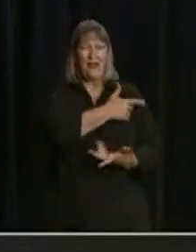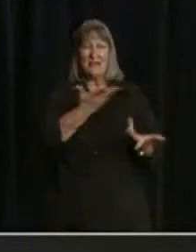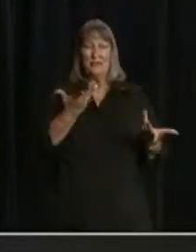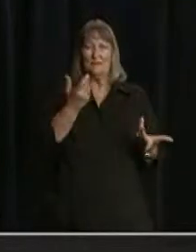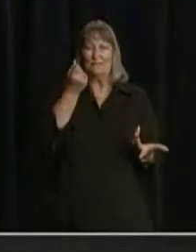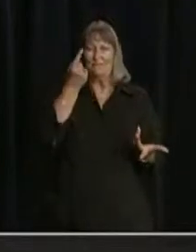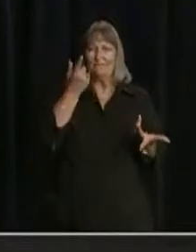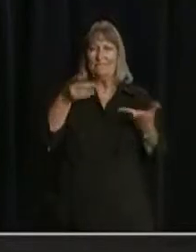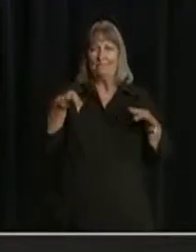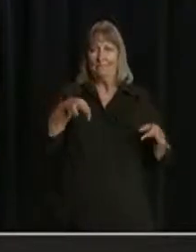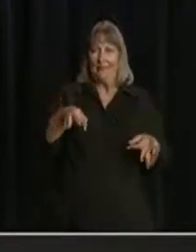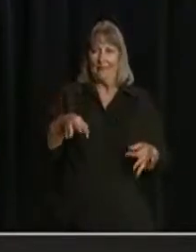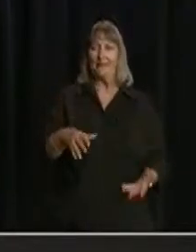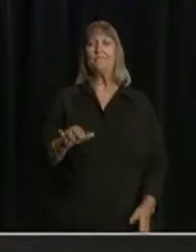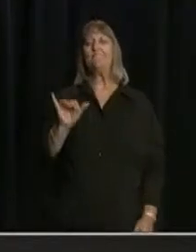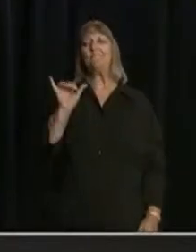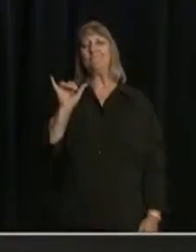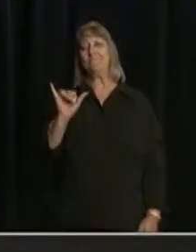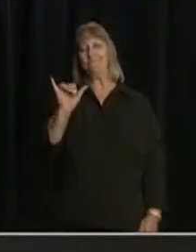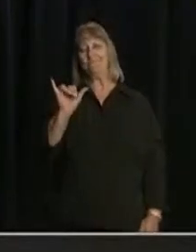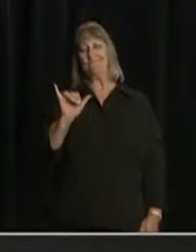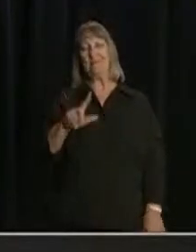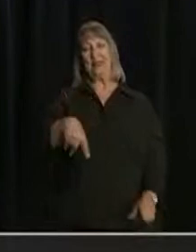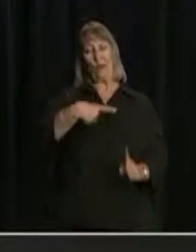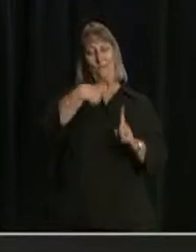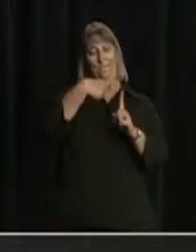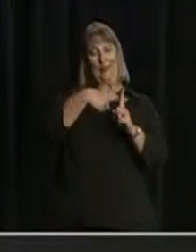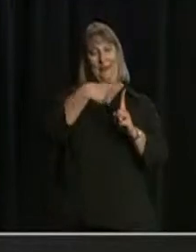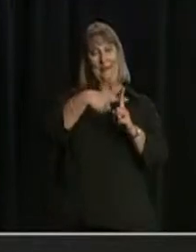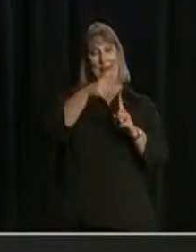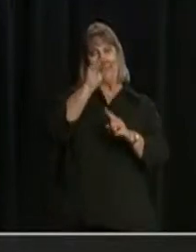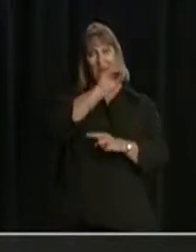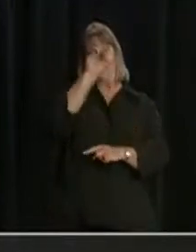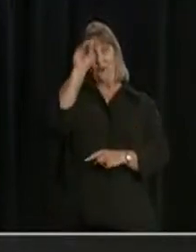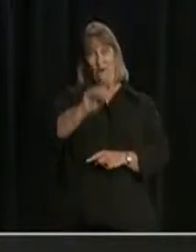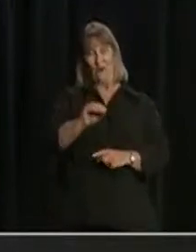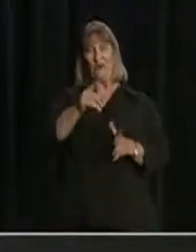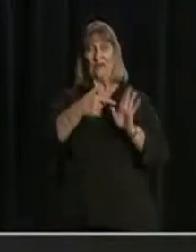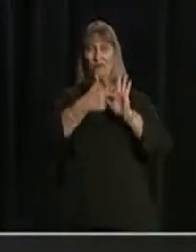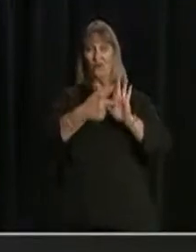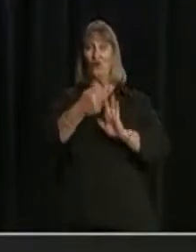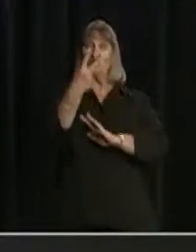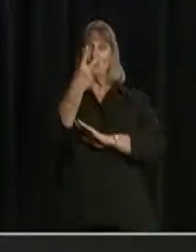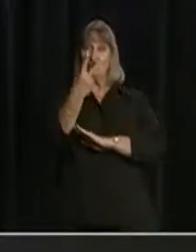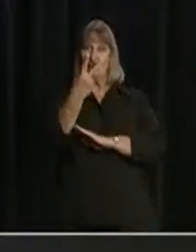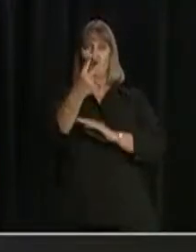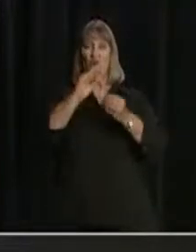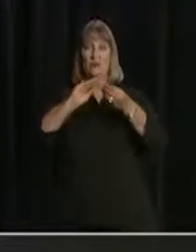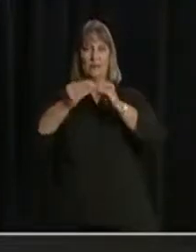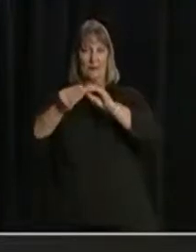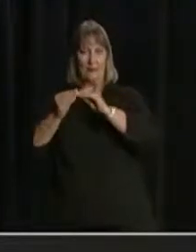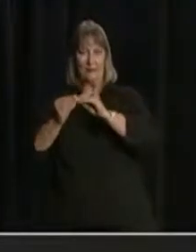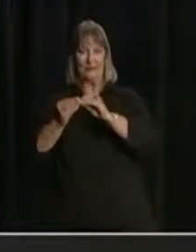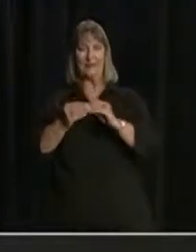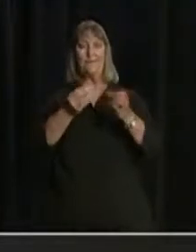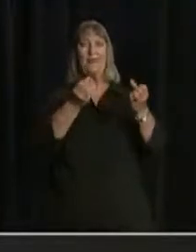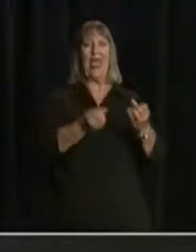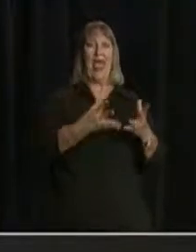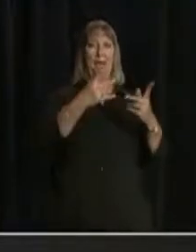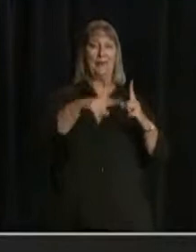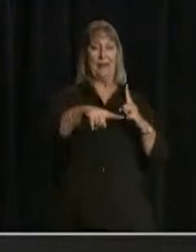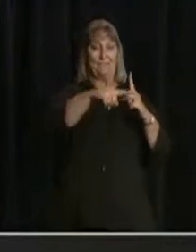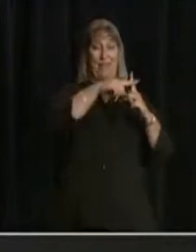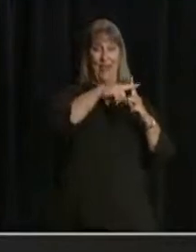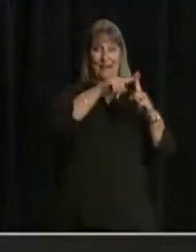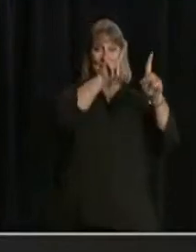Fair enough. The positivity rate reflects two data points. It's the number of positive cases over the number of